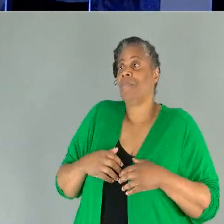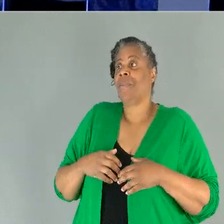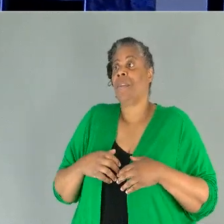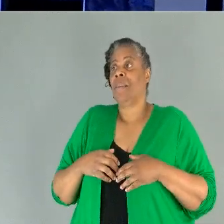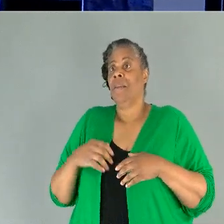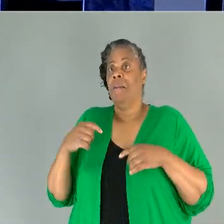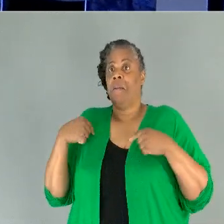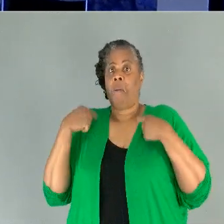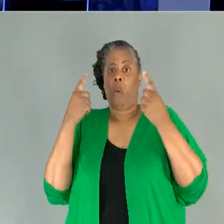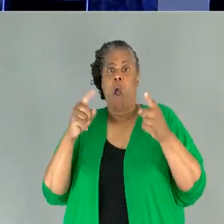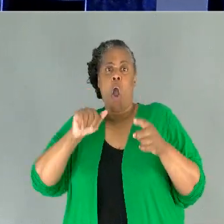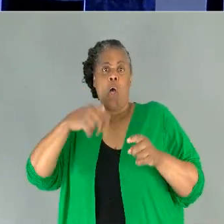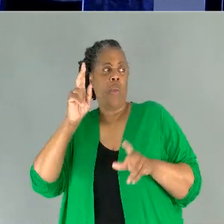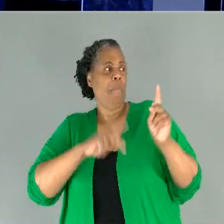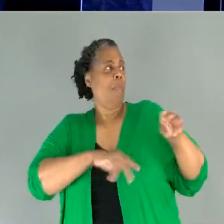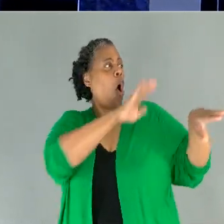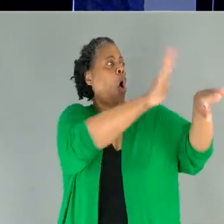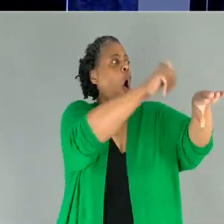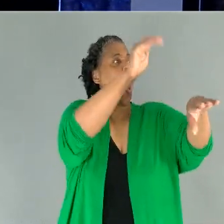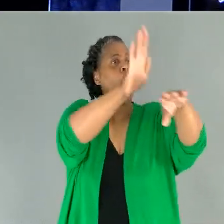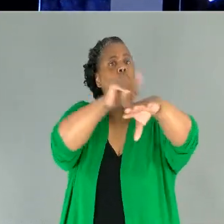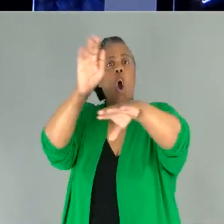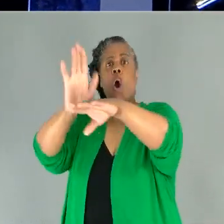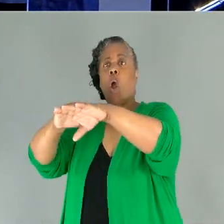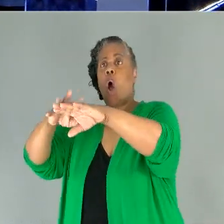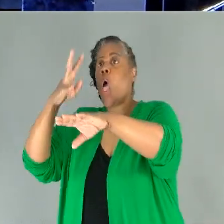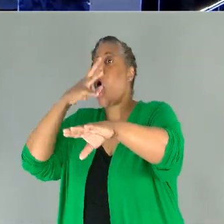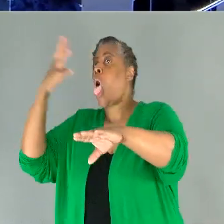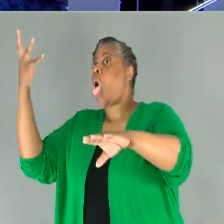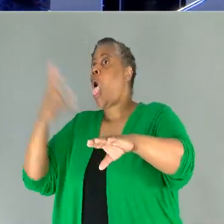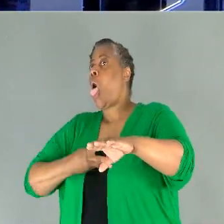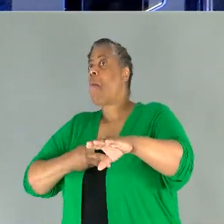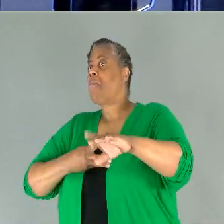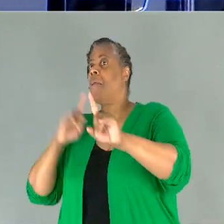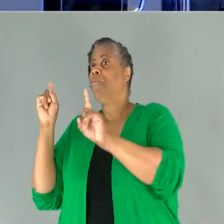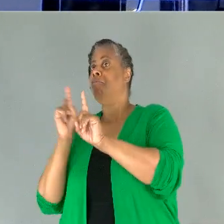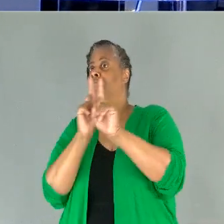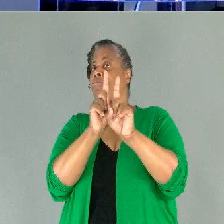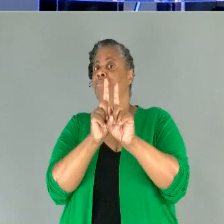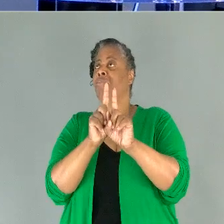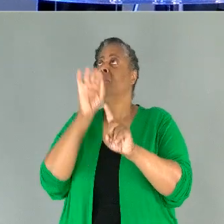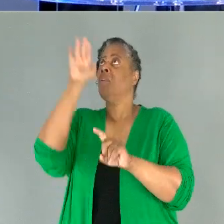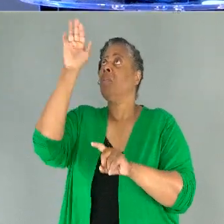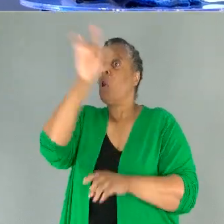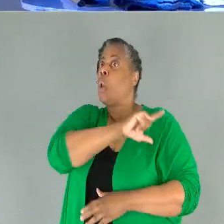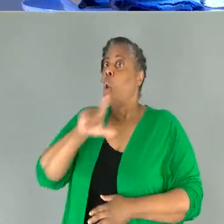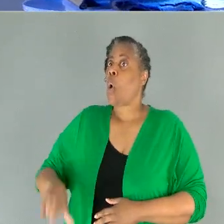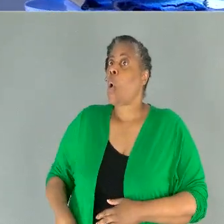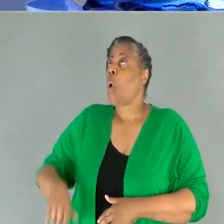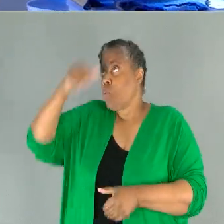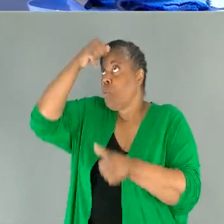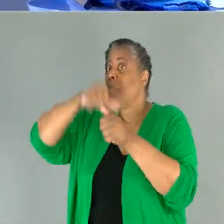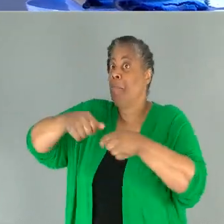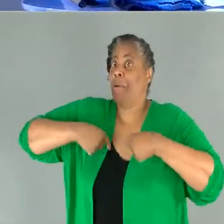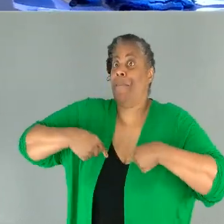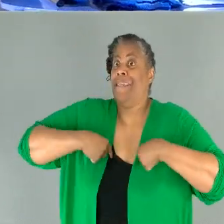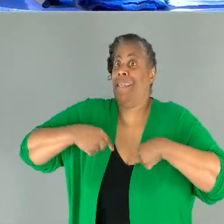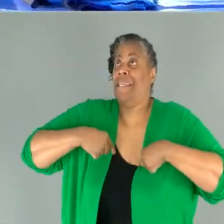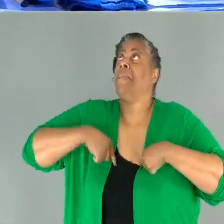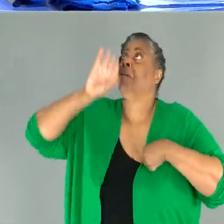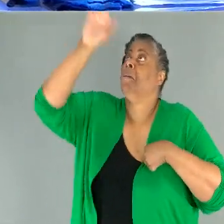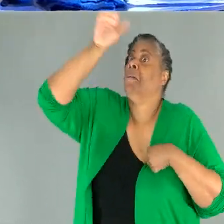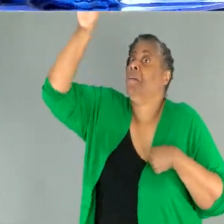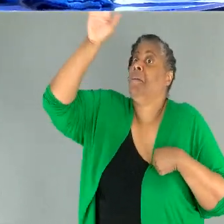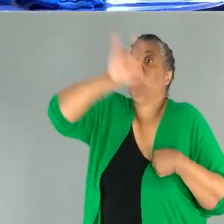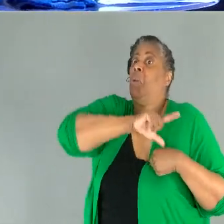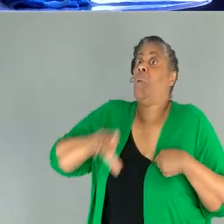While on others thou art calling, do not pass me by. Lord, remember me.